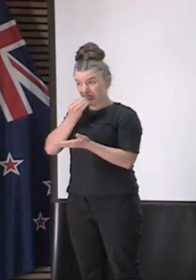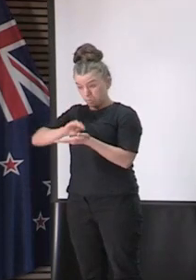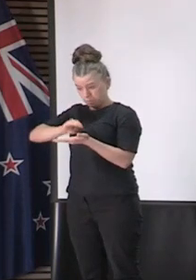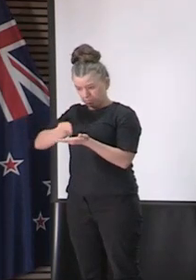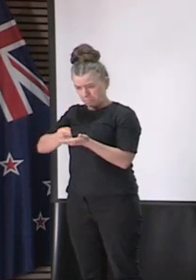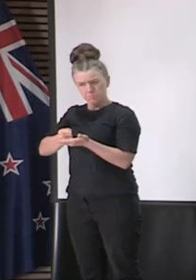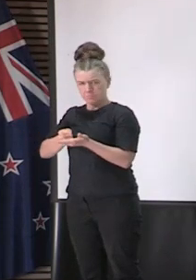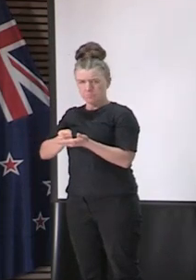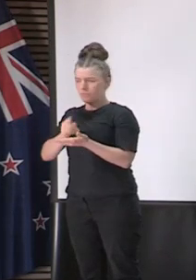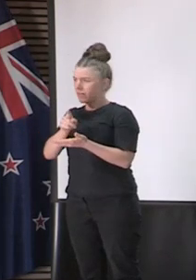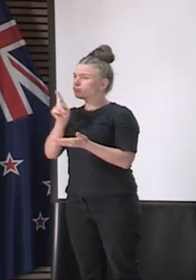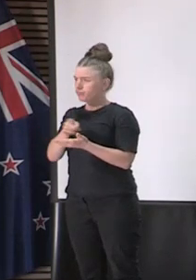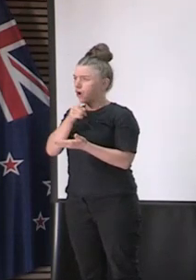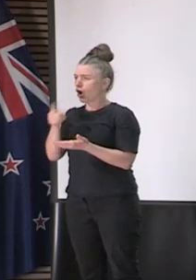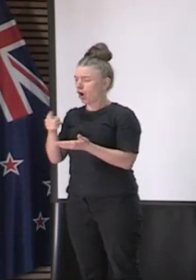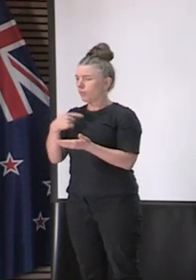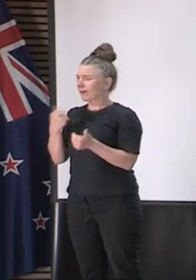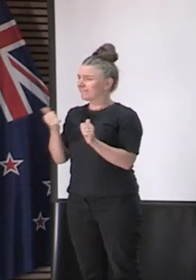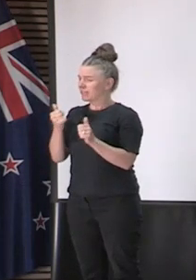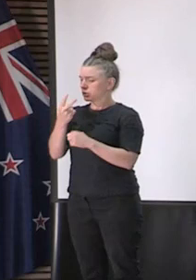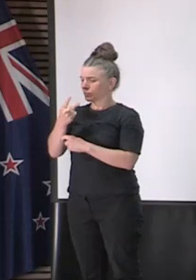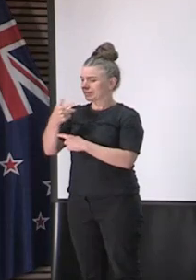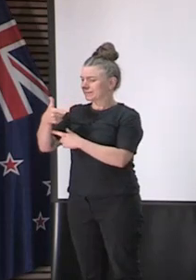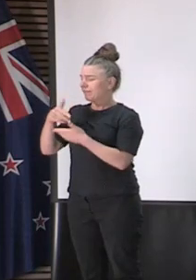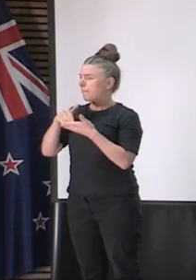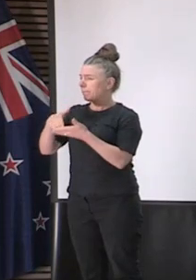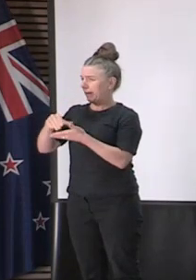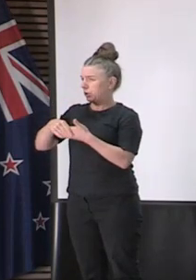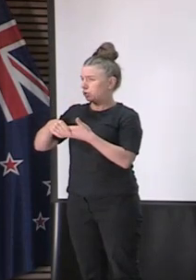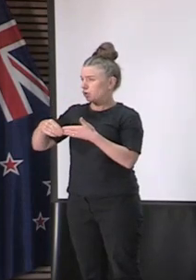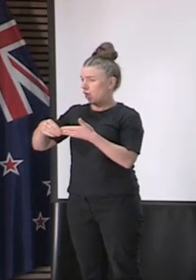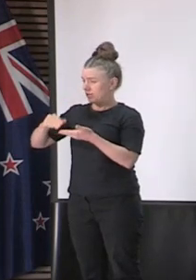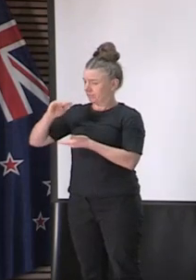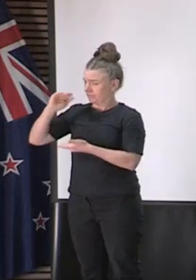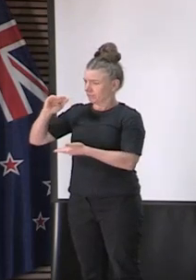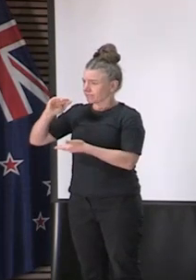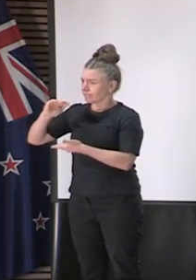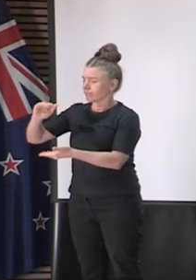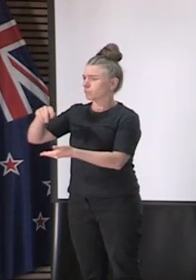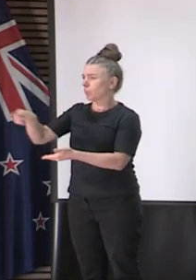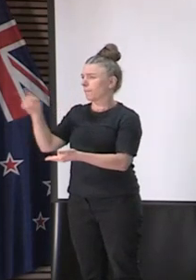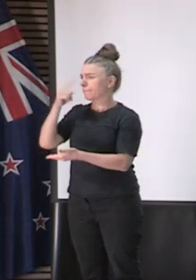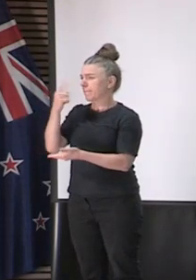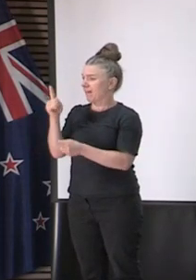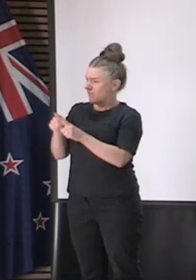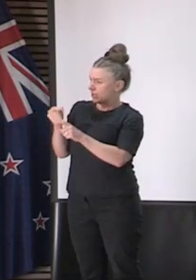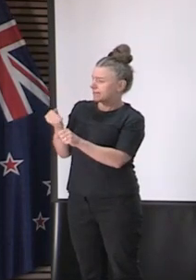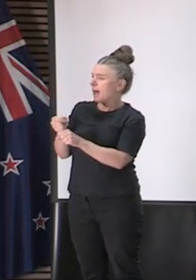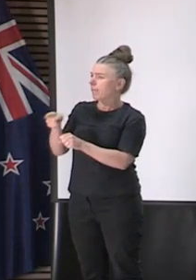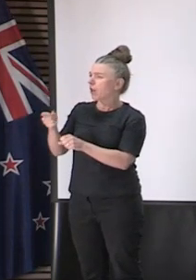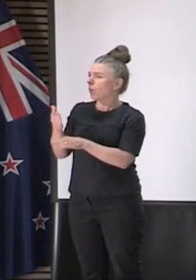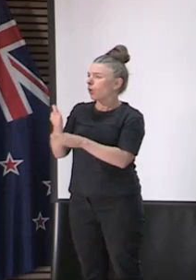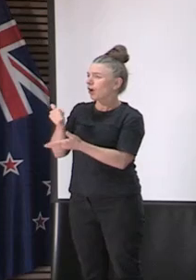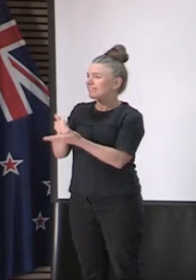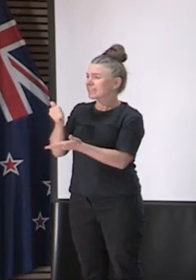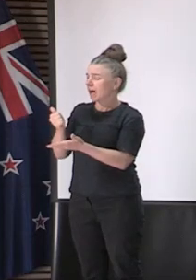expectations. $27 million was put into making sure that those services on the ground who knew where the need was had the flexibility to